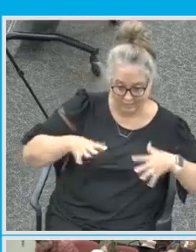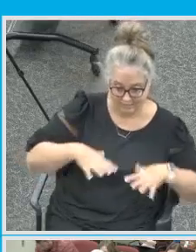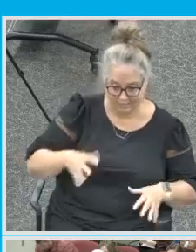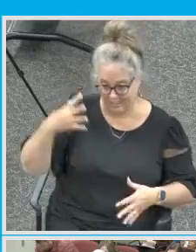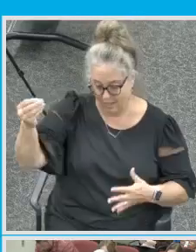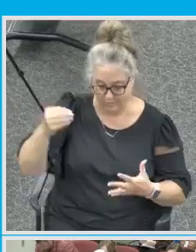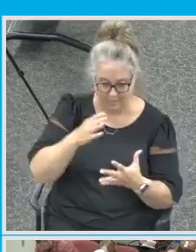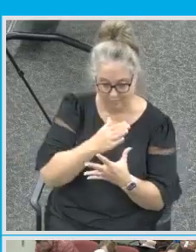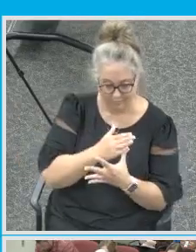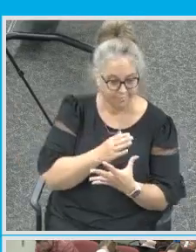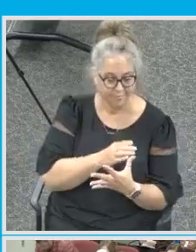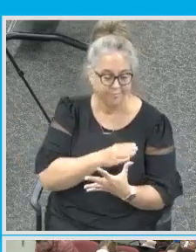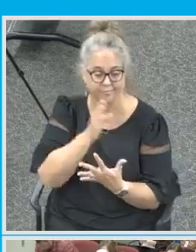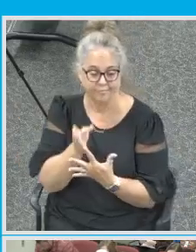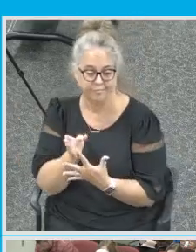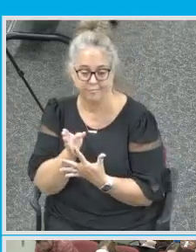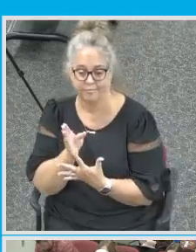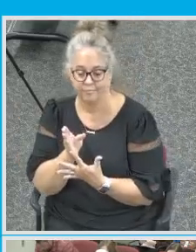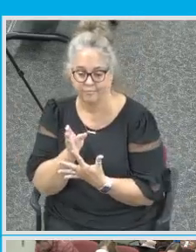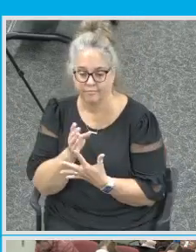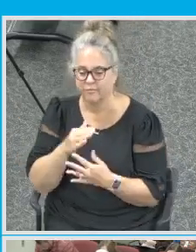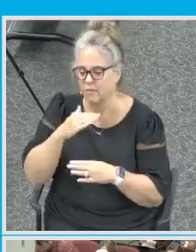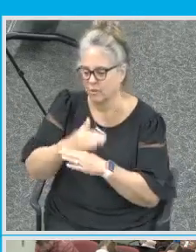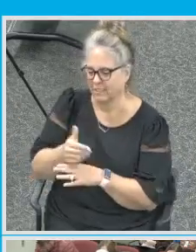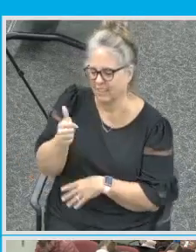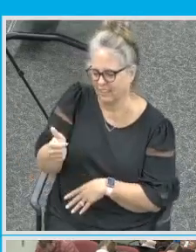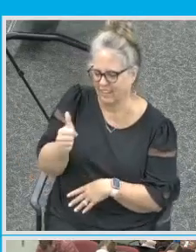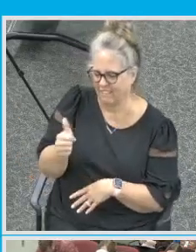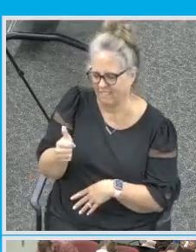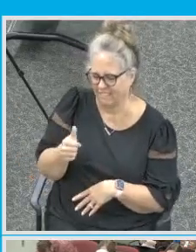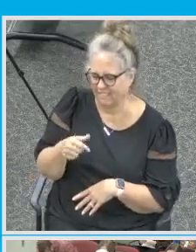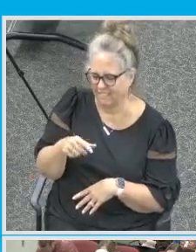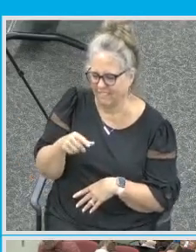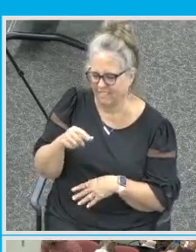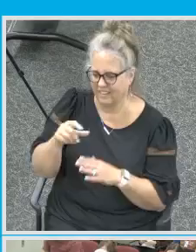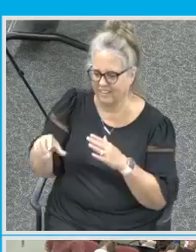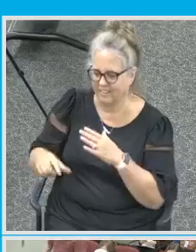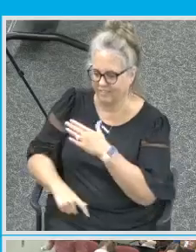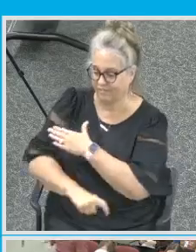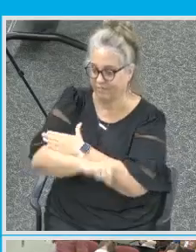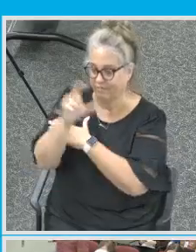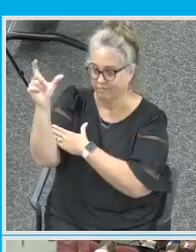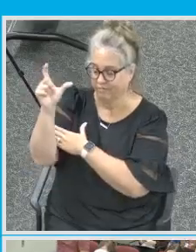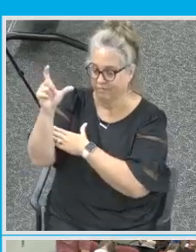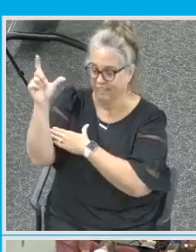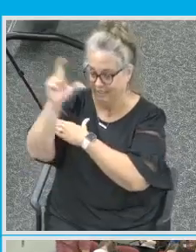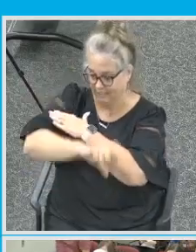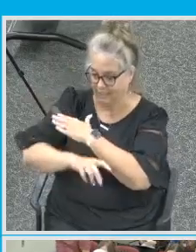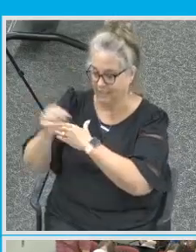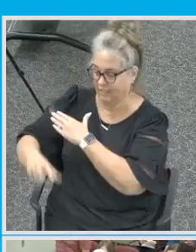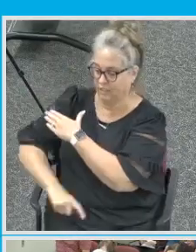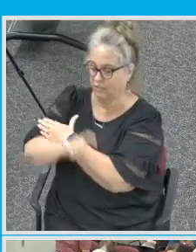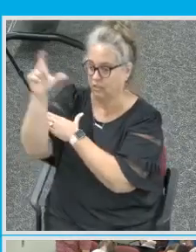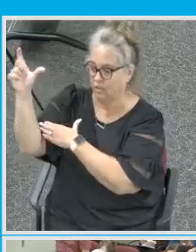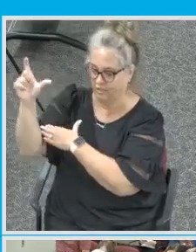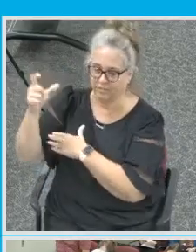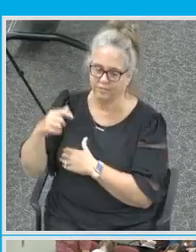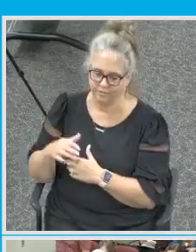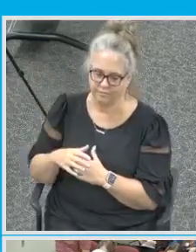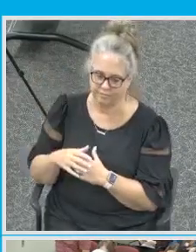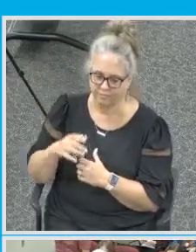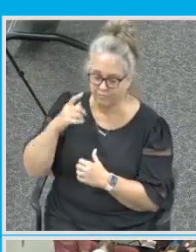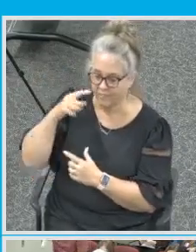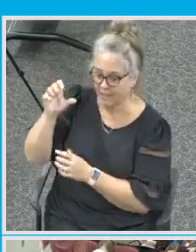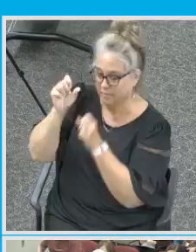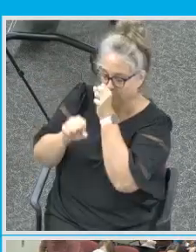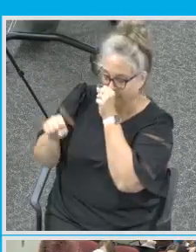outdoors. Protect yourself mostly at dusk and dawn because the Culex mosquito that is mostly responsible for spreading